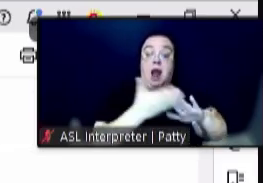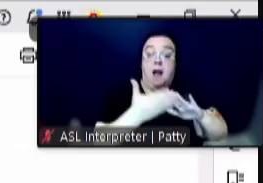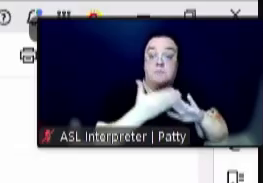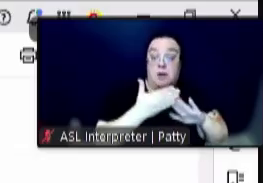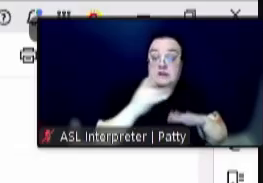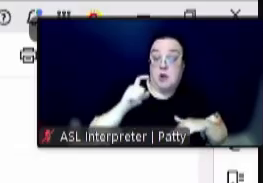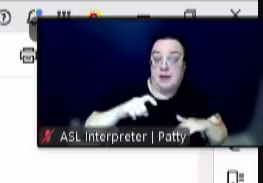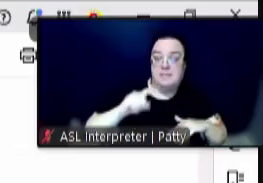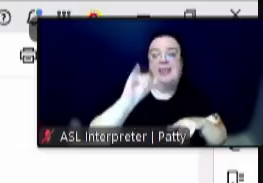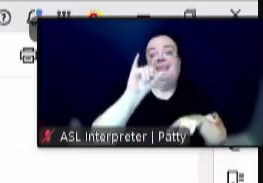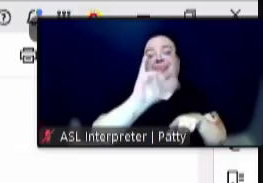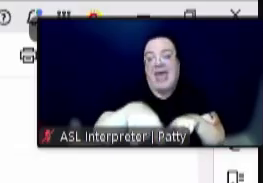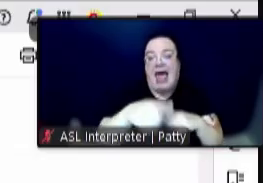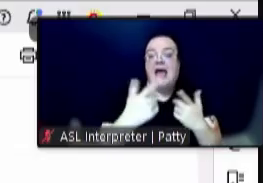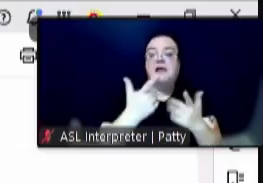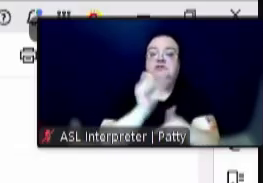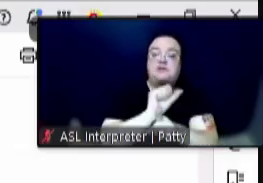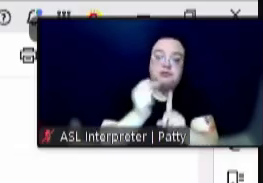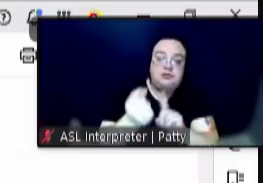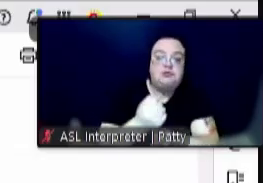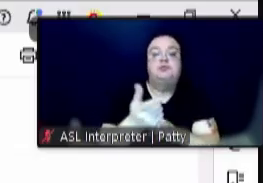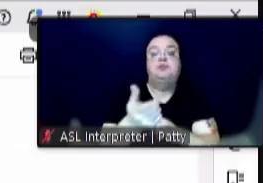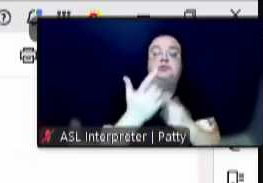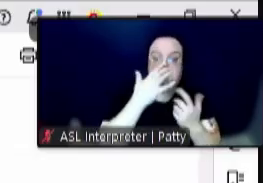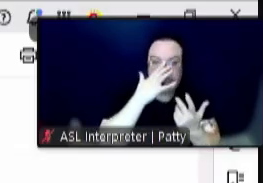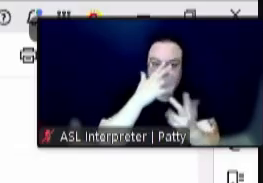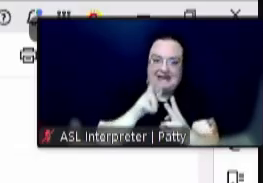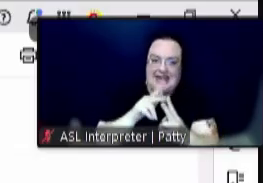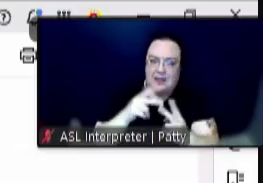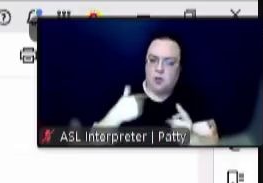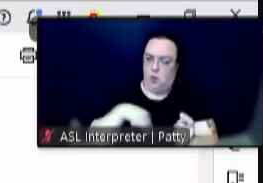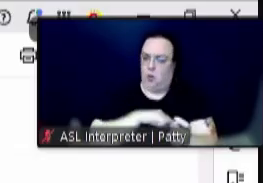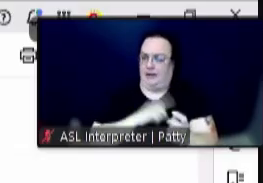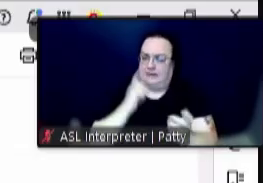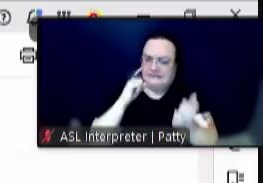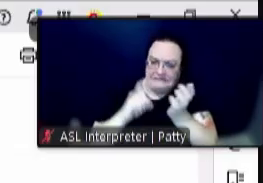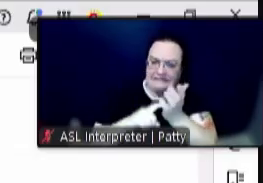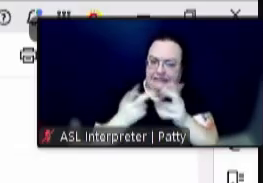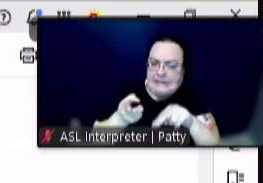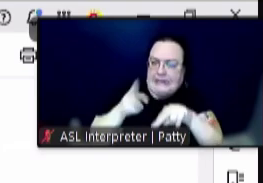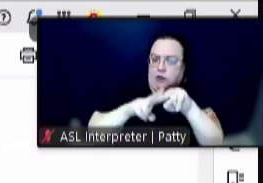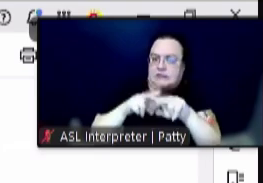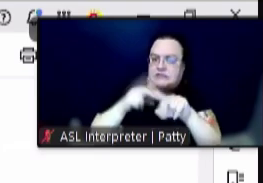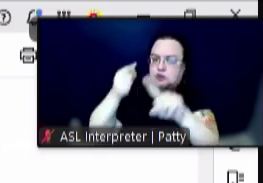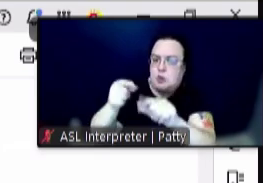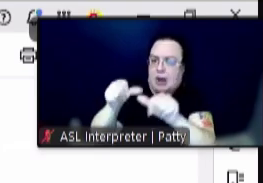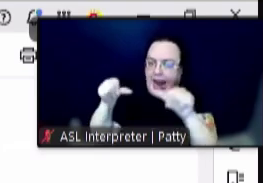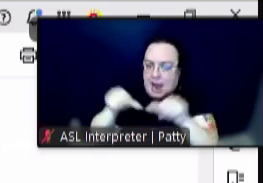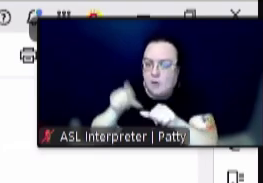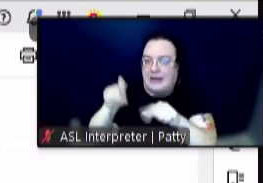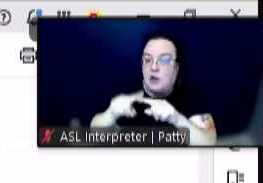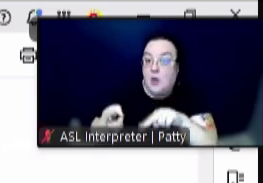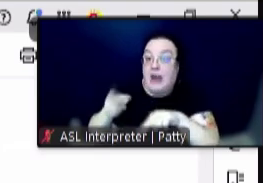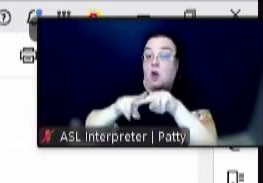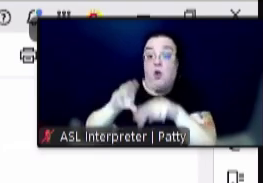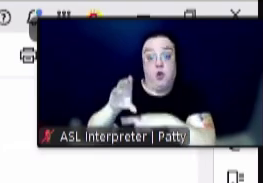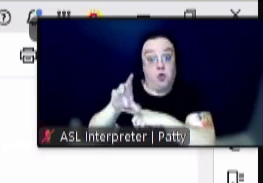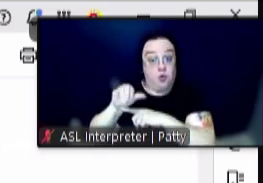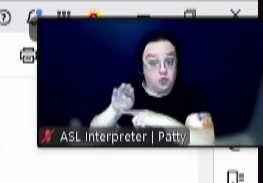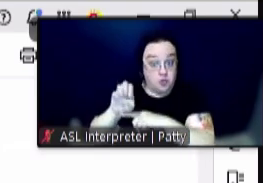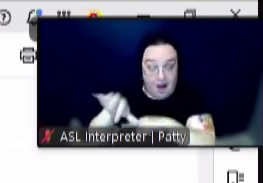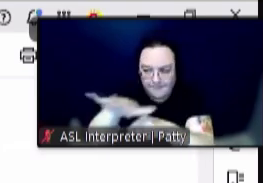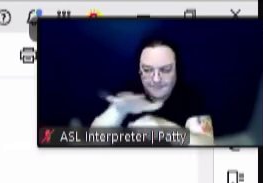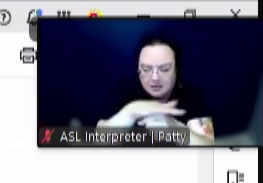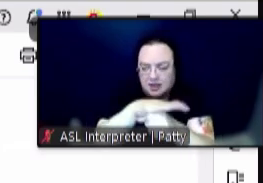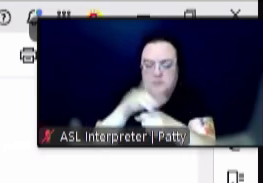those are the situations where either we see an increase in certain areas where we need increase in crime in certain areas that we